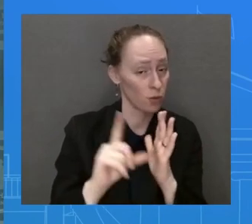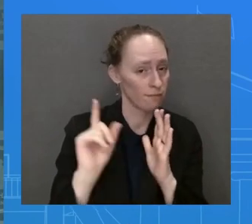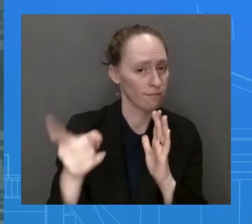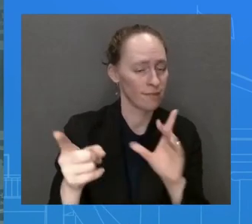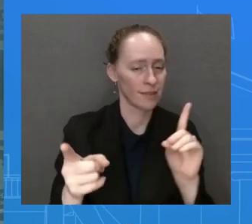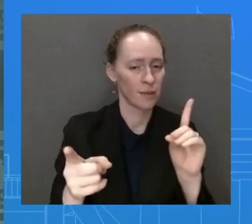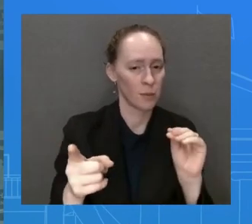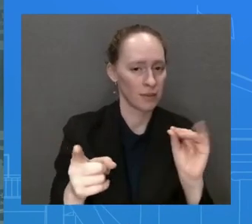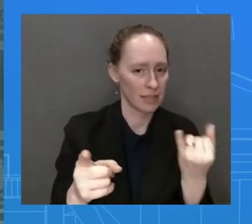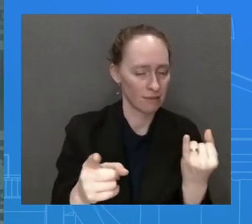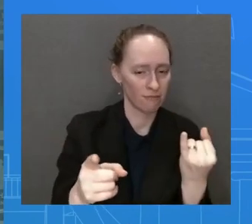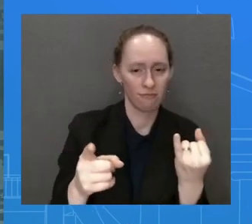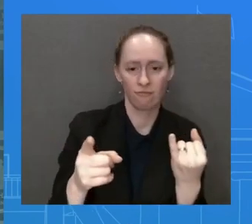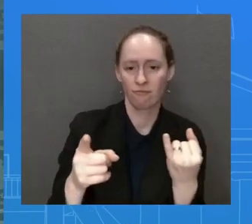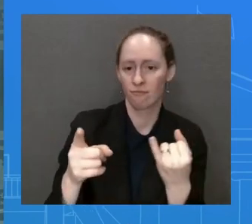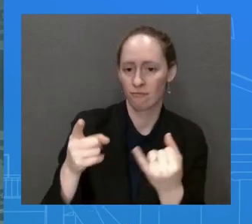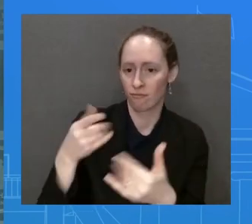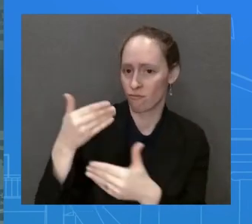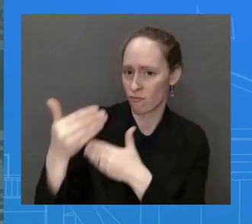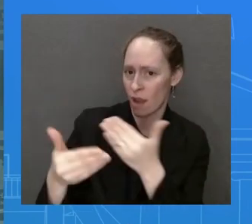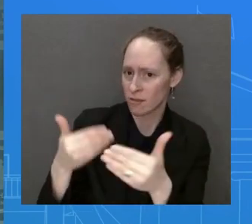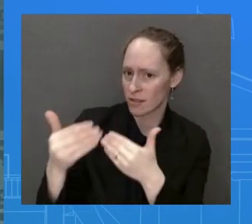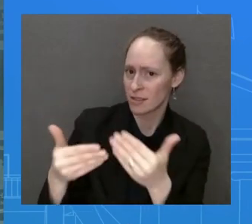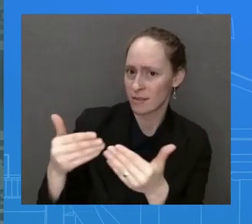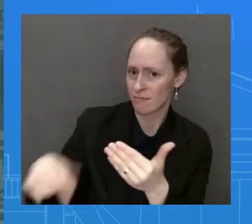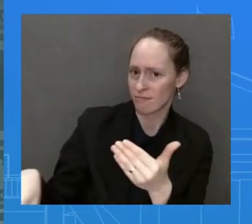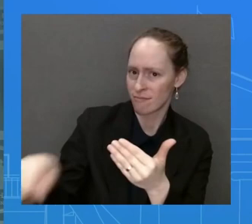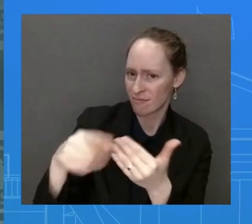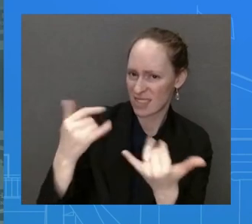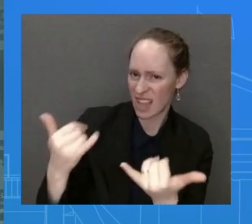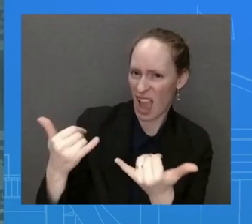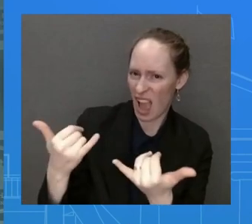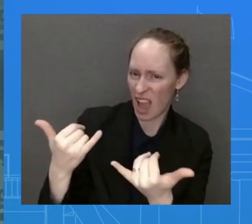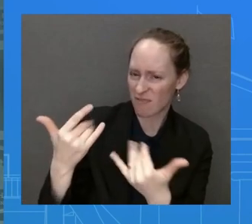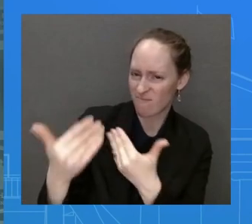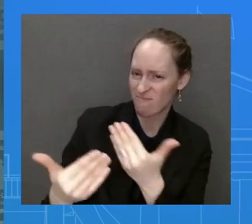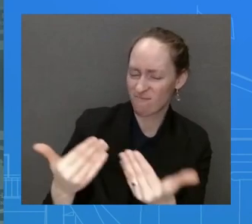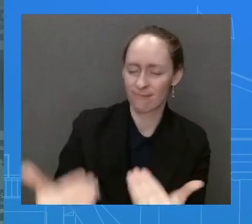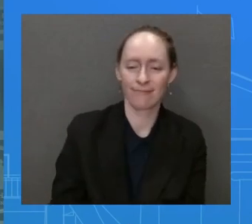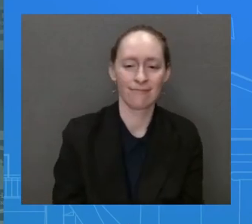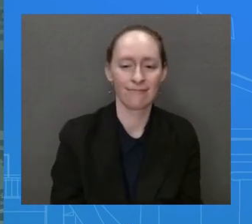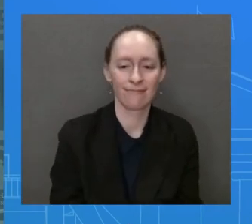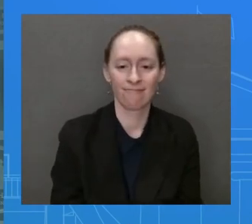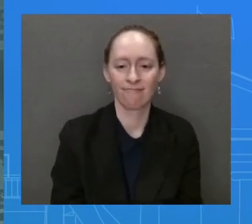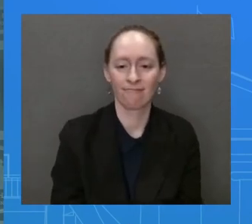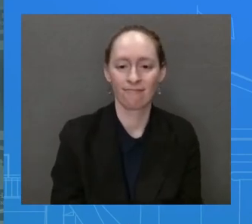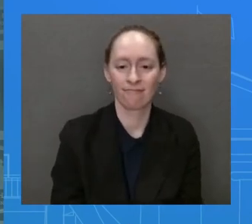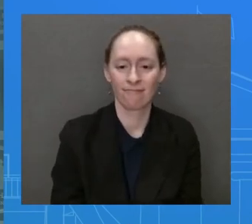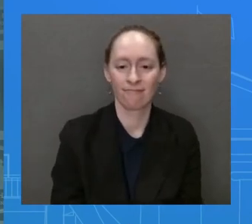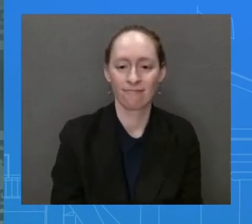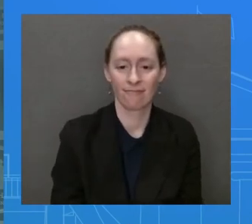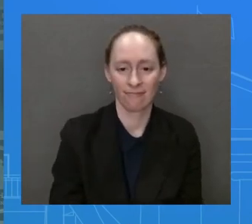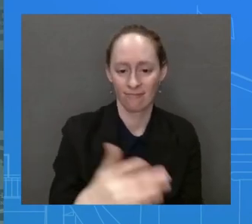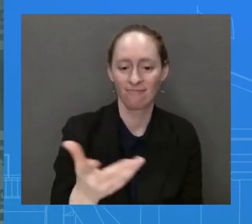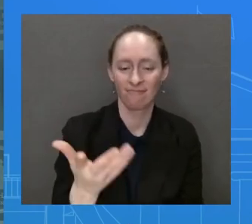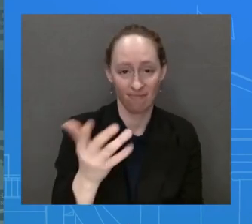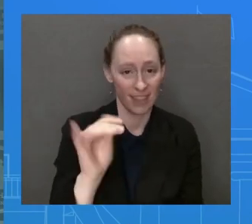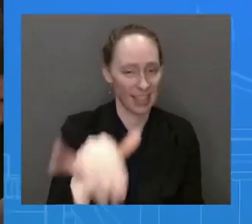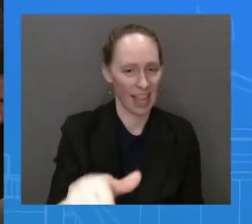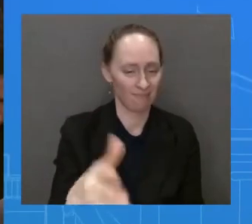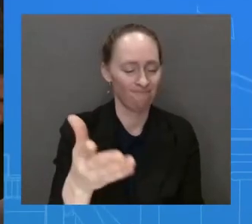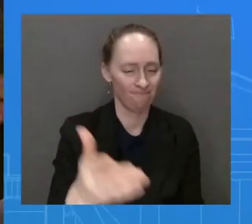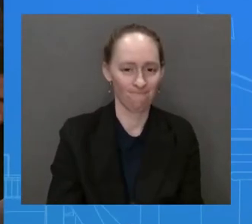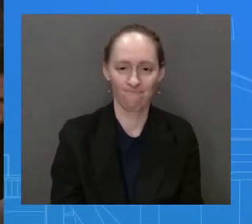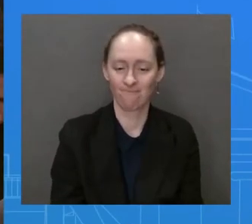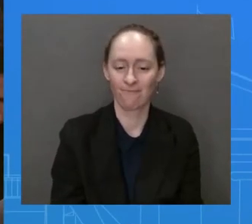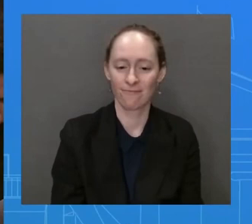is something specific to this that you want from us, I would refer you to the White House Counsel Office. And is the